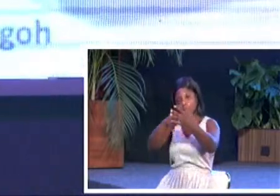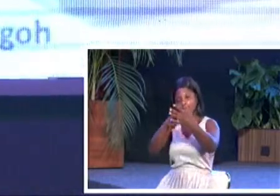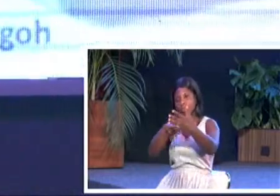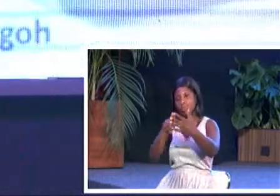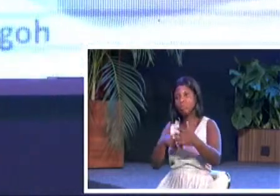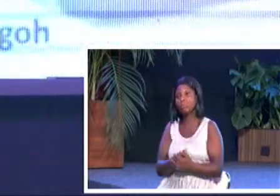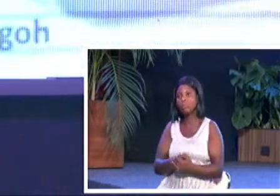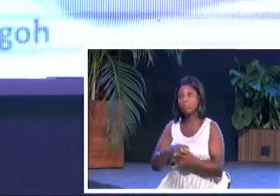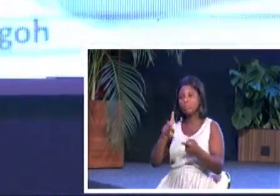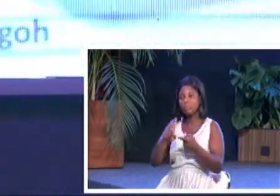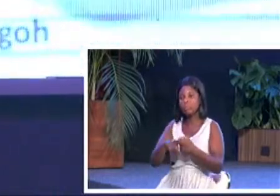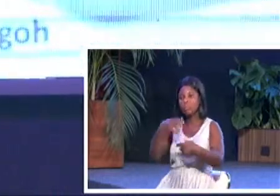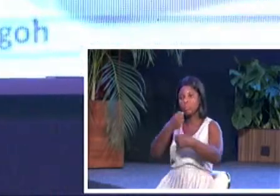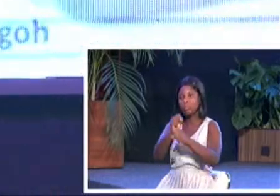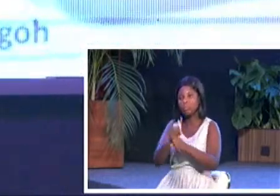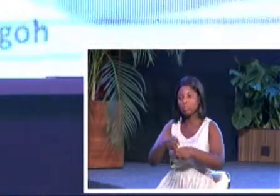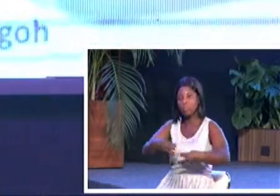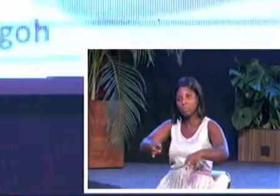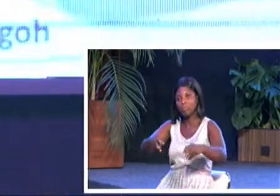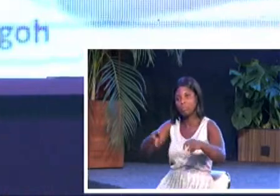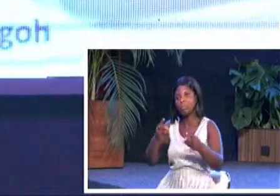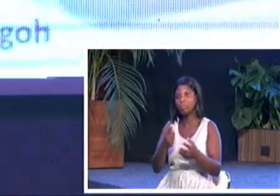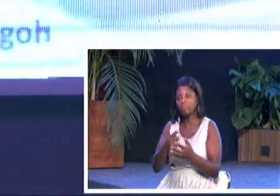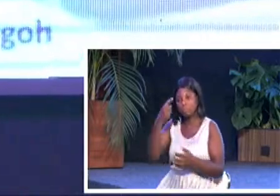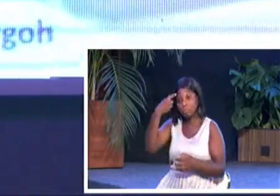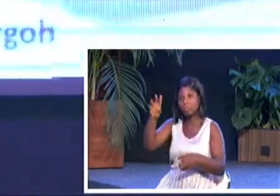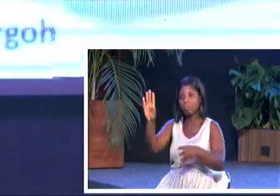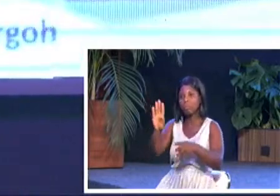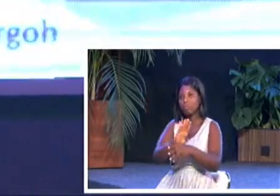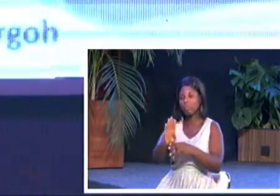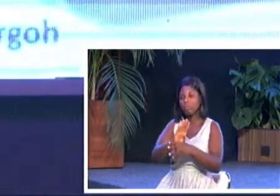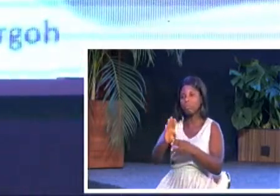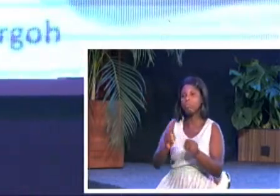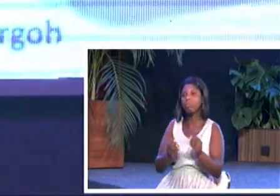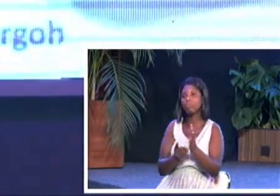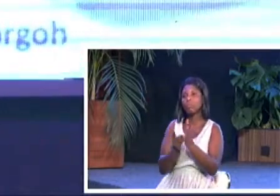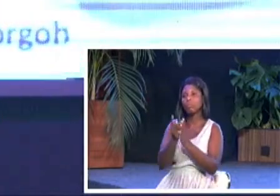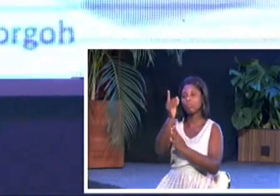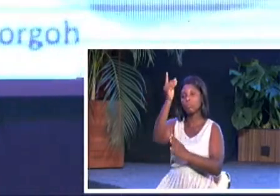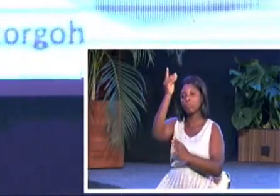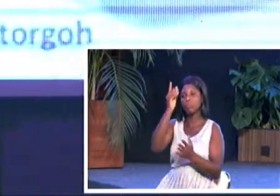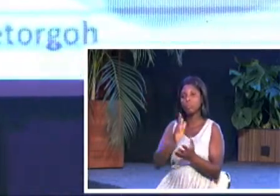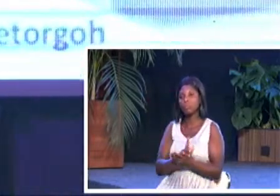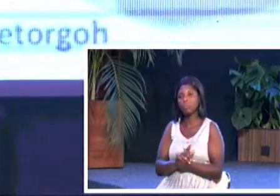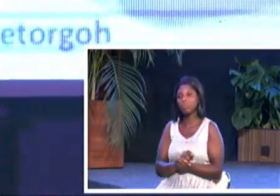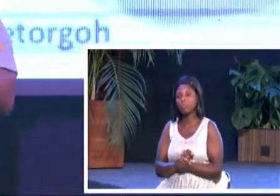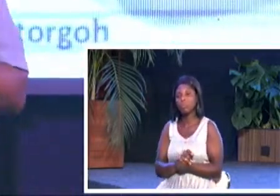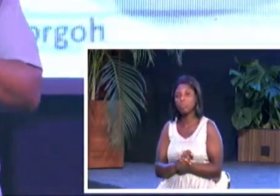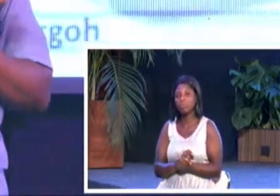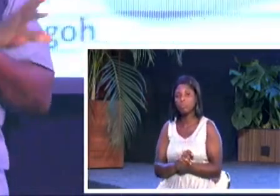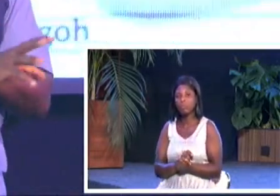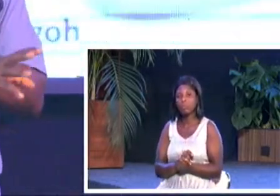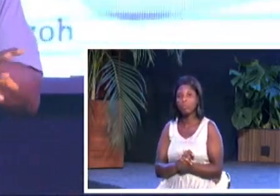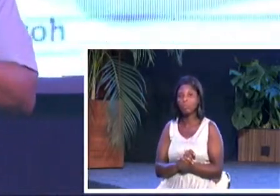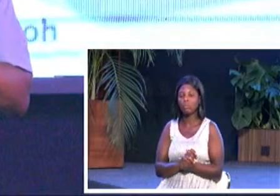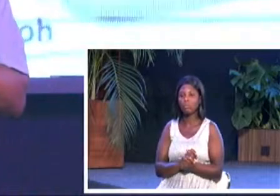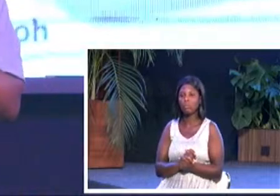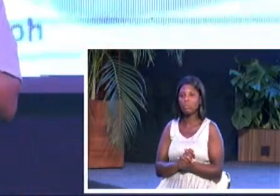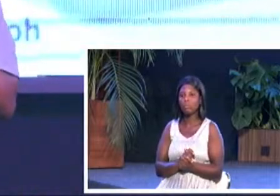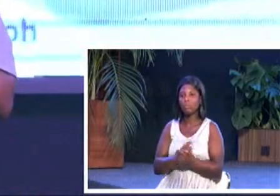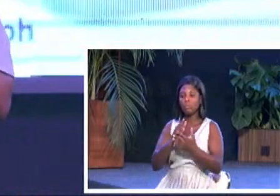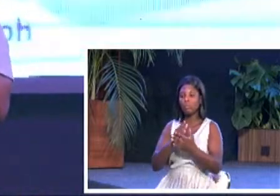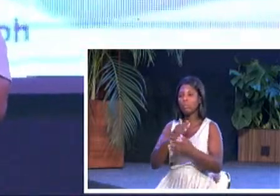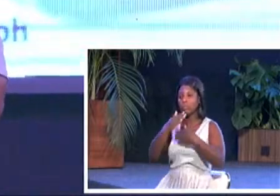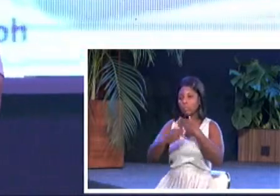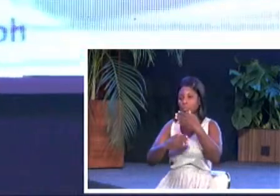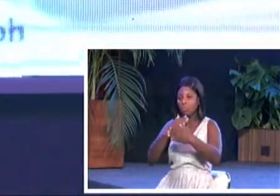channels. They need somebody to even schedule it, that Mondays, this is the content we share. Tuesday, this is what happens.